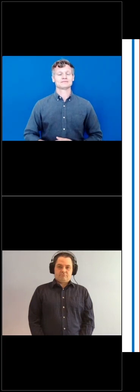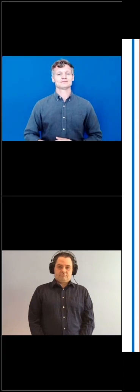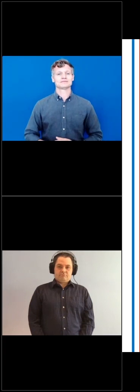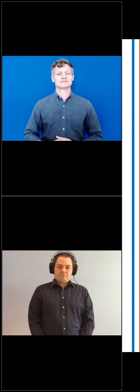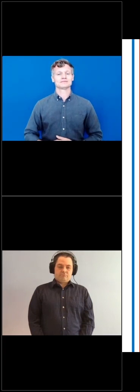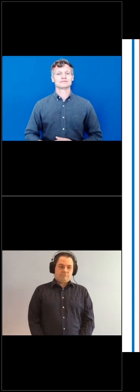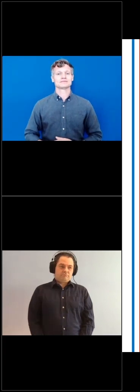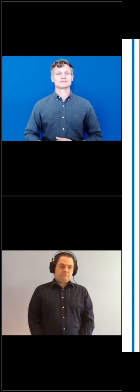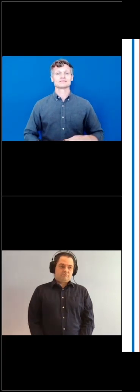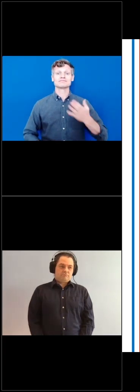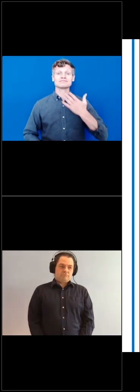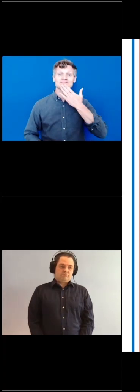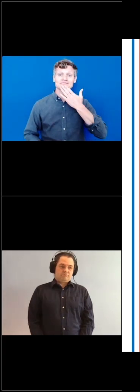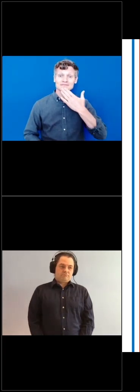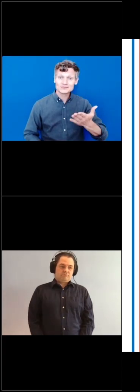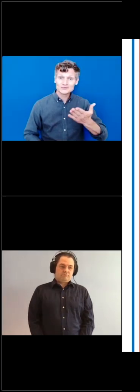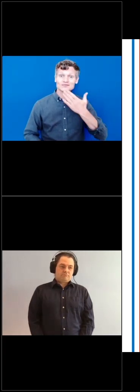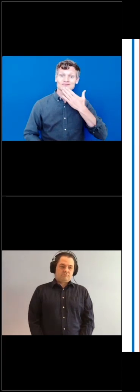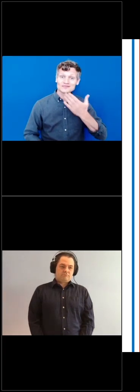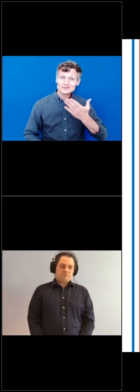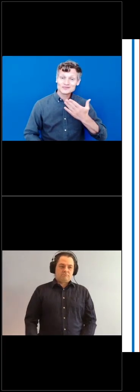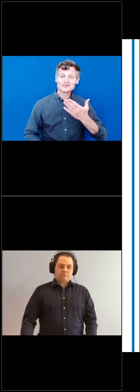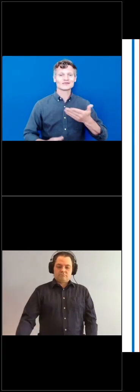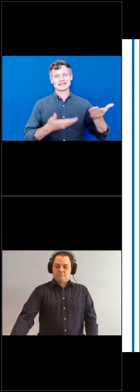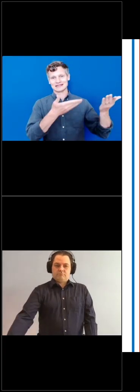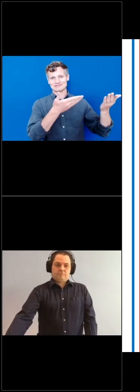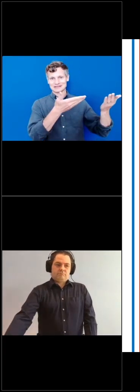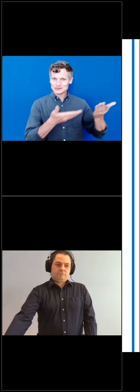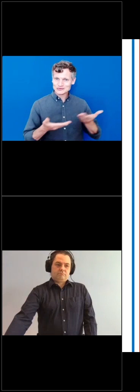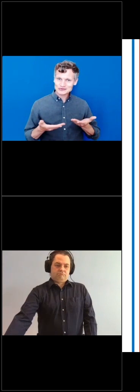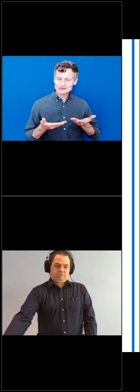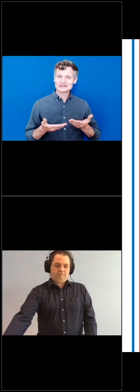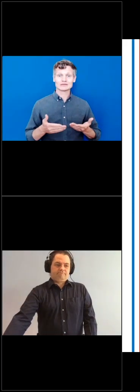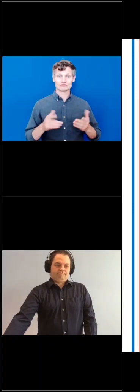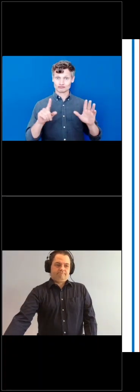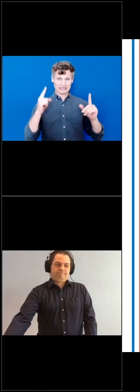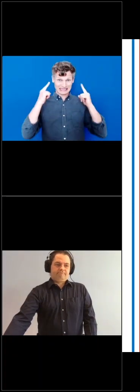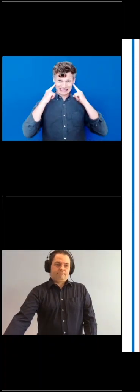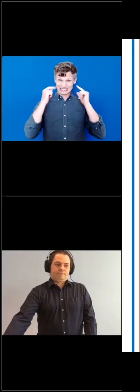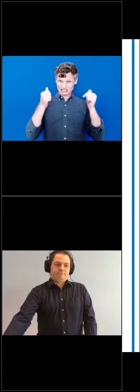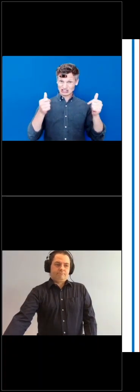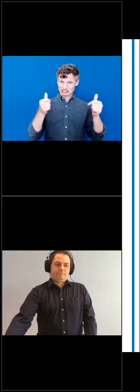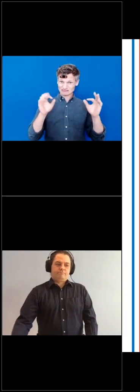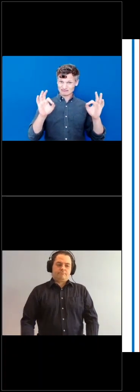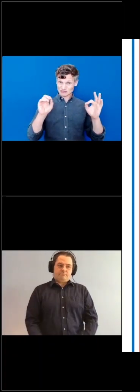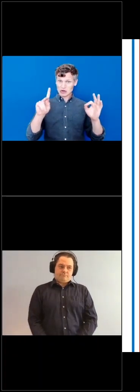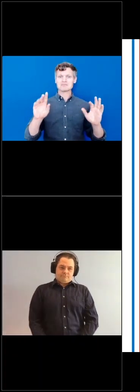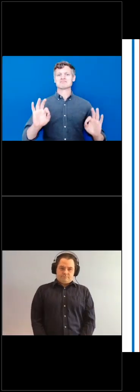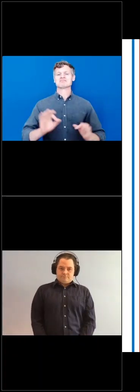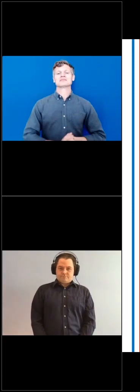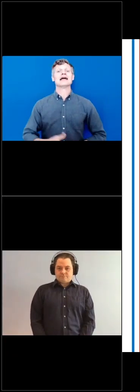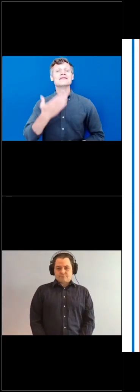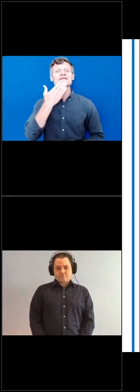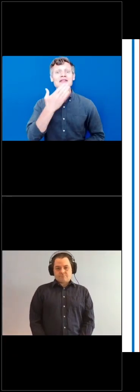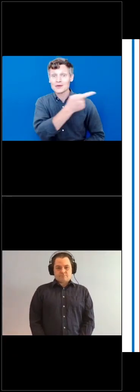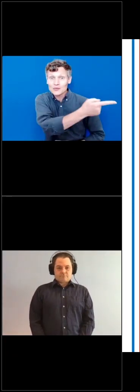Thank you, Hakon. Thank you, Hakon, for the introduction. Just checking if you can hear me. Yes. So thank you all for joining today